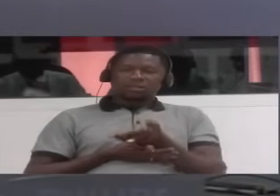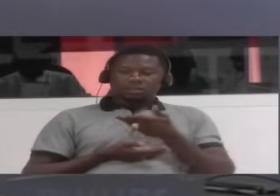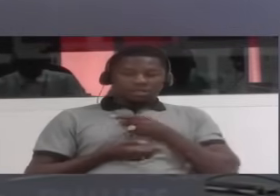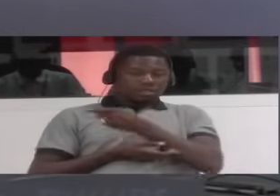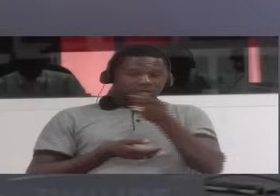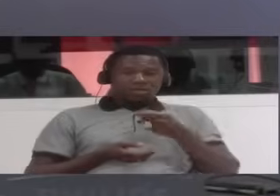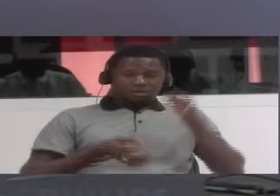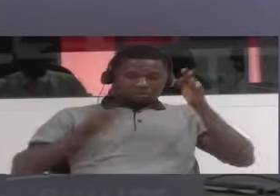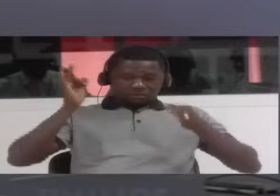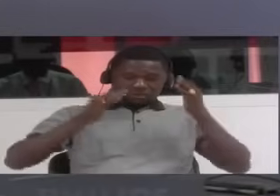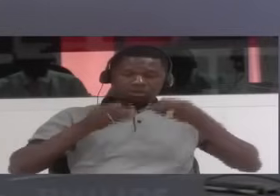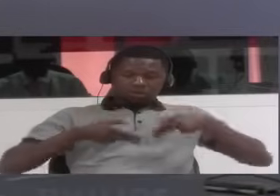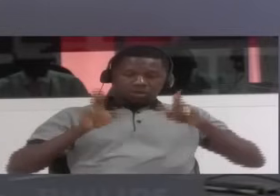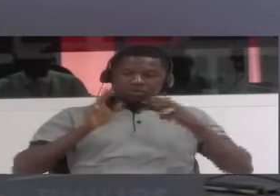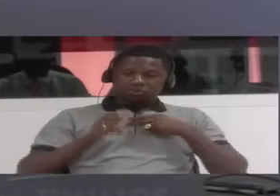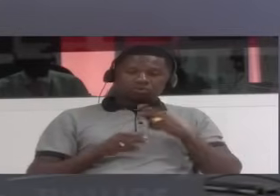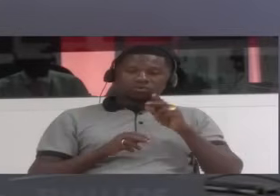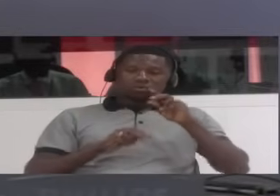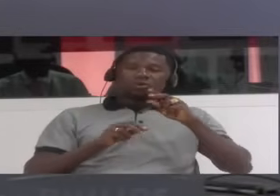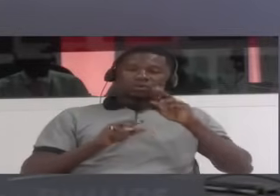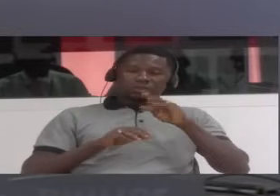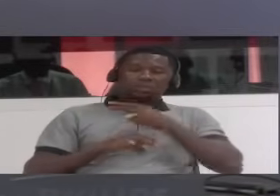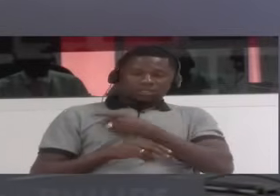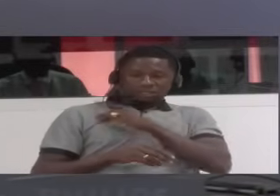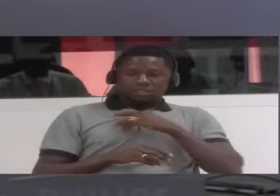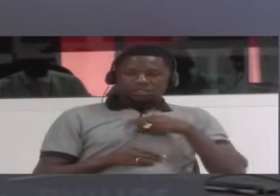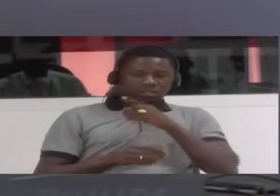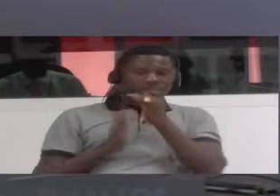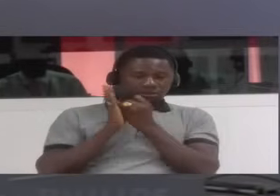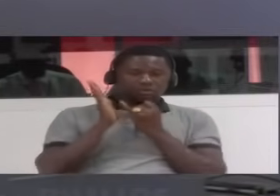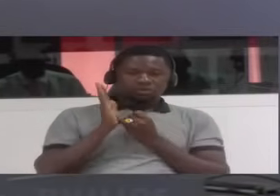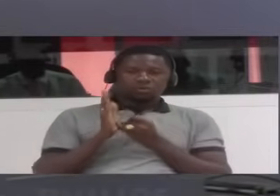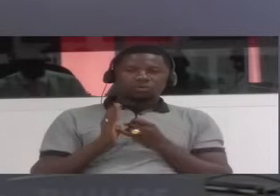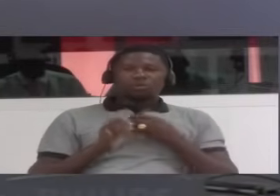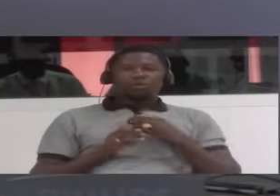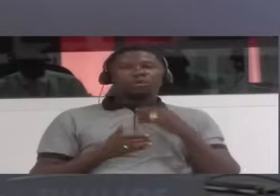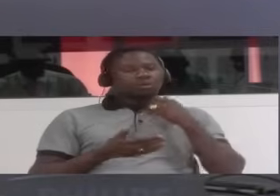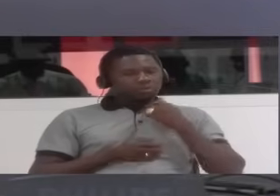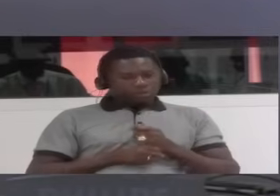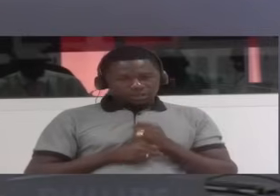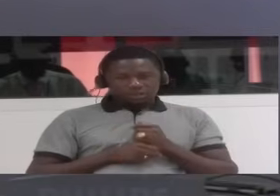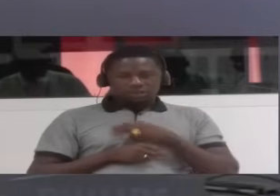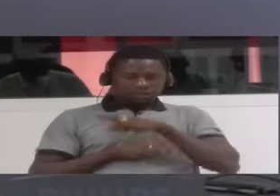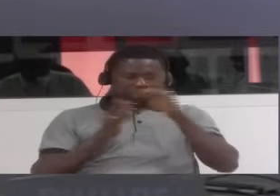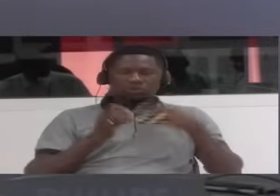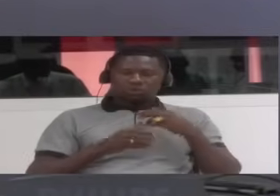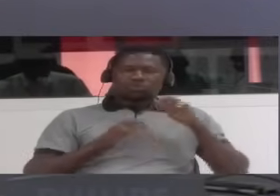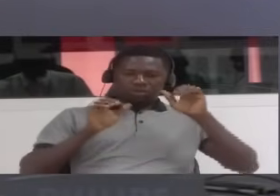There are judicial mechanisms to deal with these issues. We crave on your indulgence to allow those